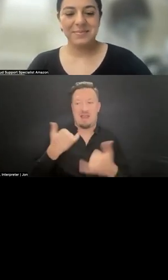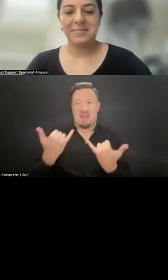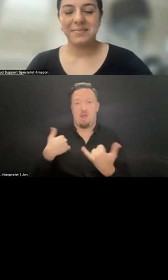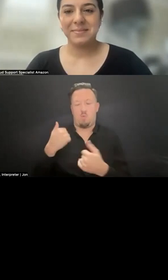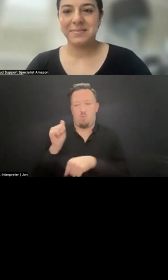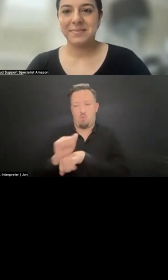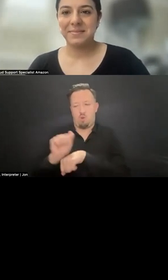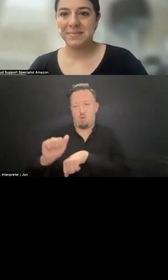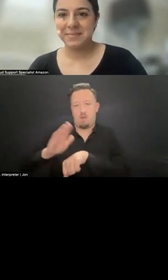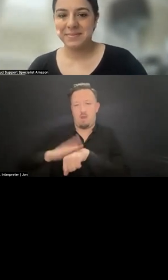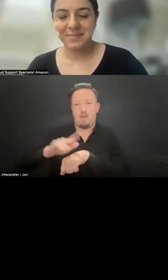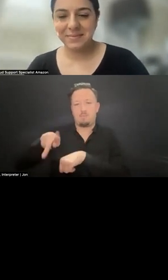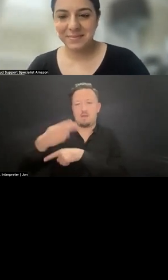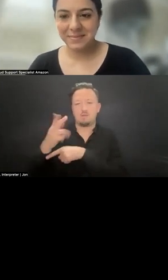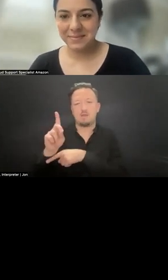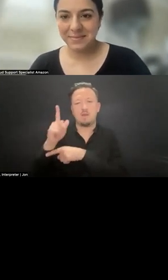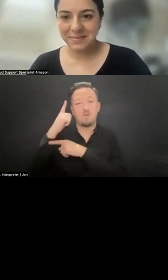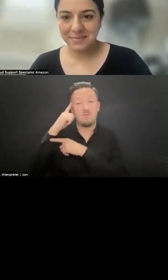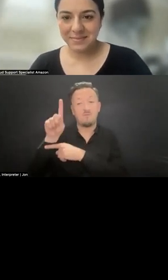in cybersecurity.